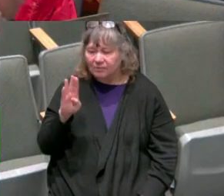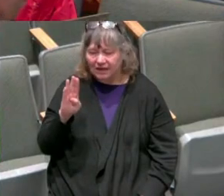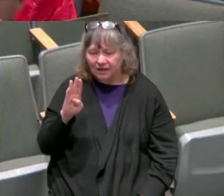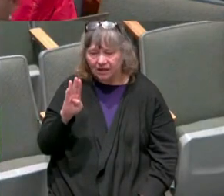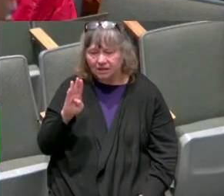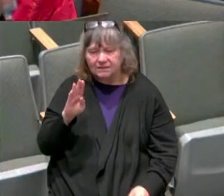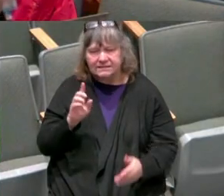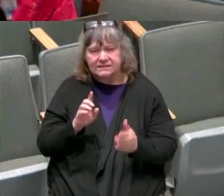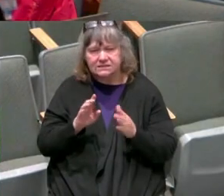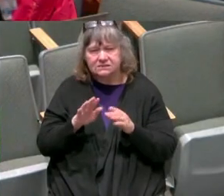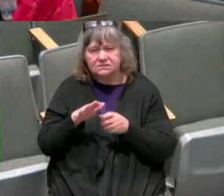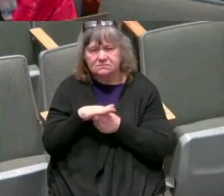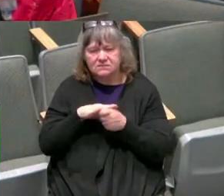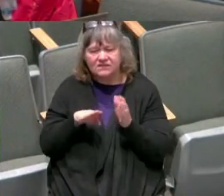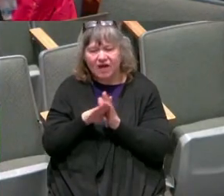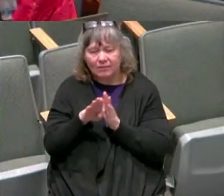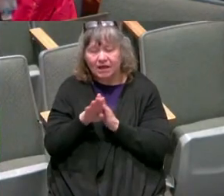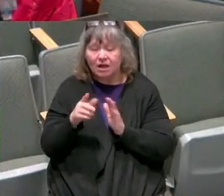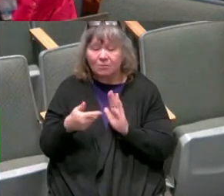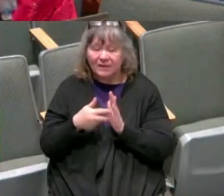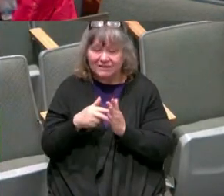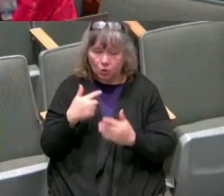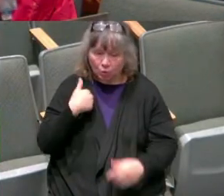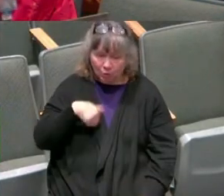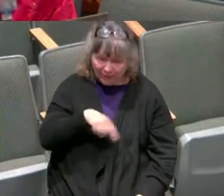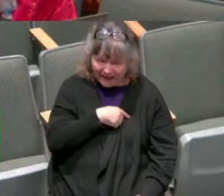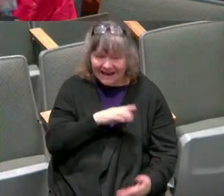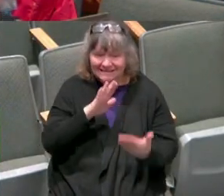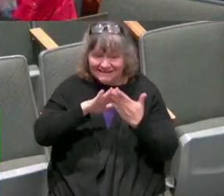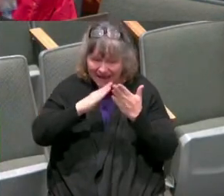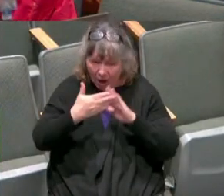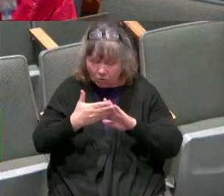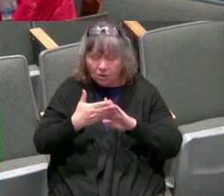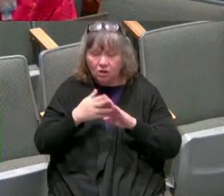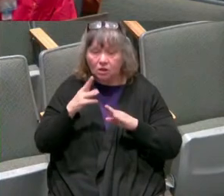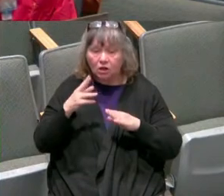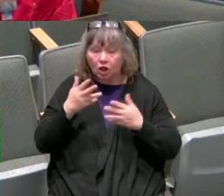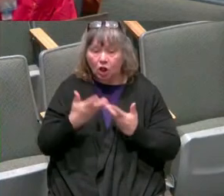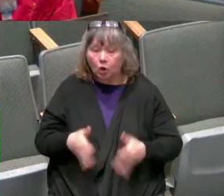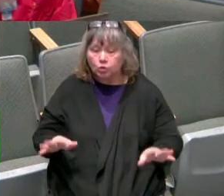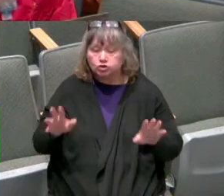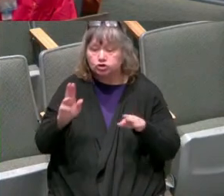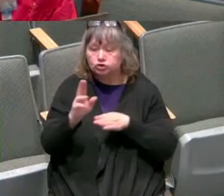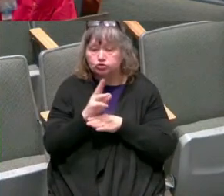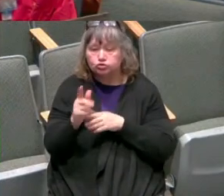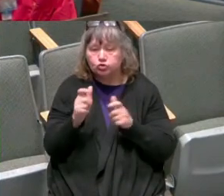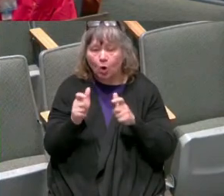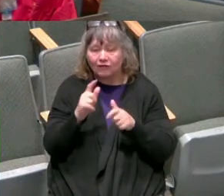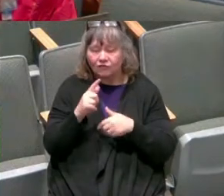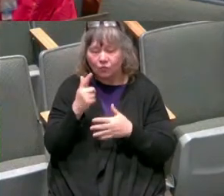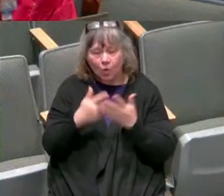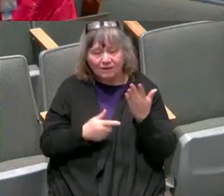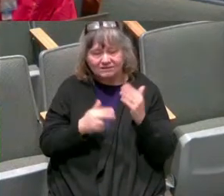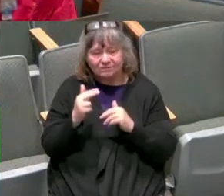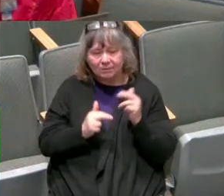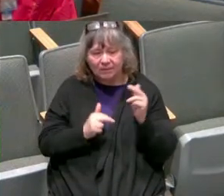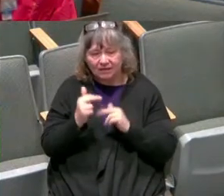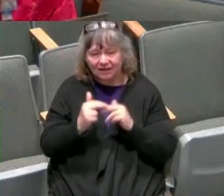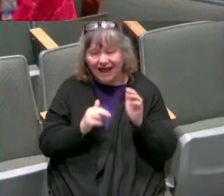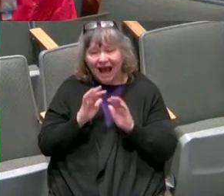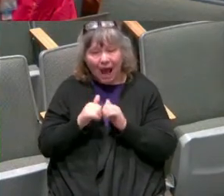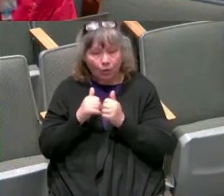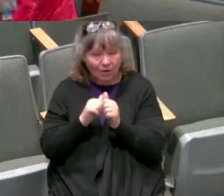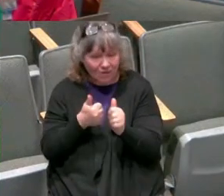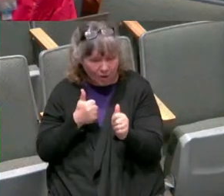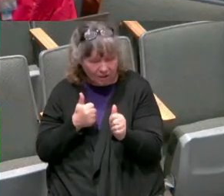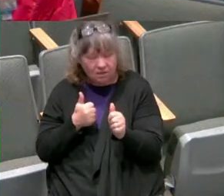which means that that we as a local jurisdiction lose uh lose control over what's being what's being built so the way to